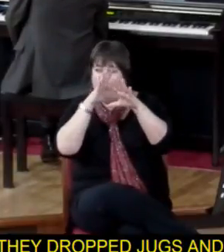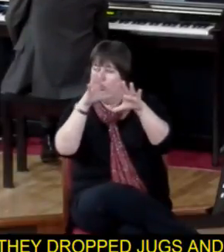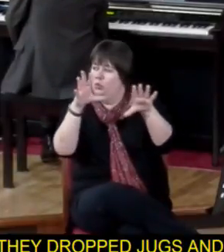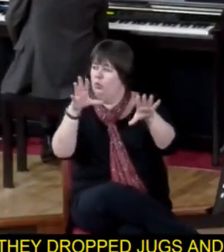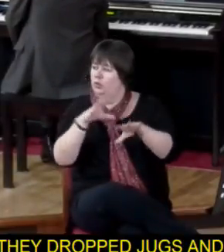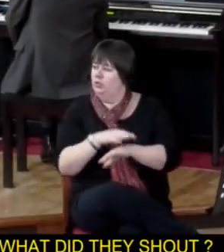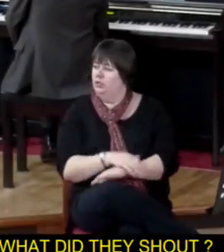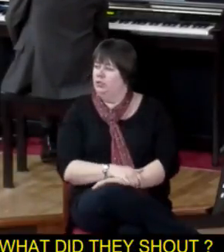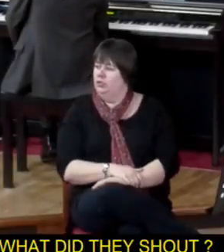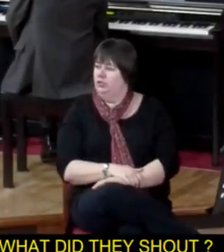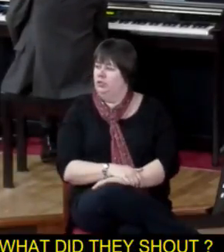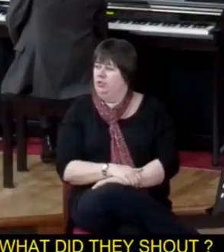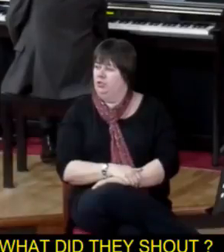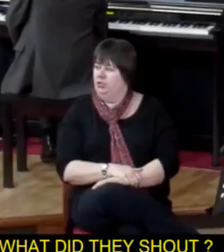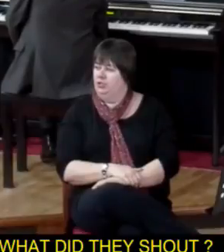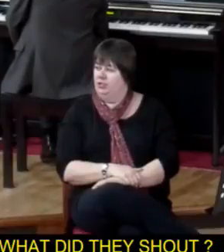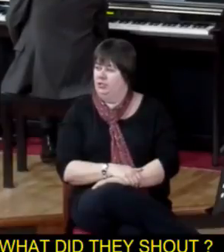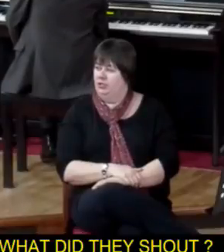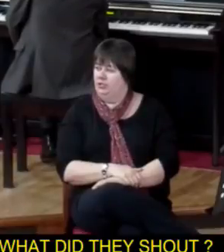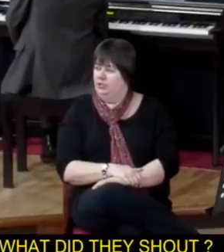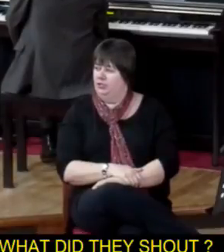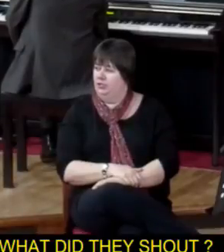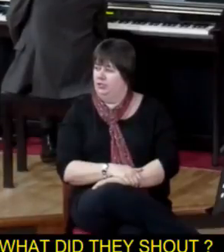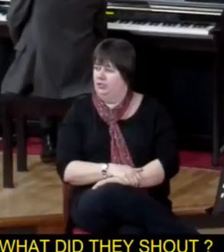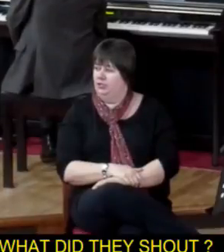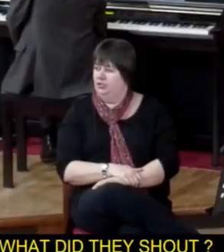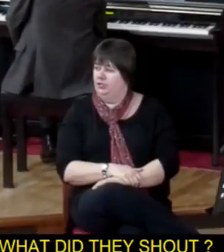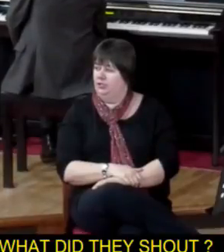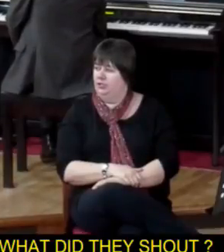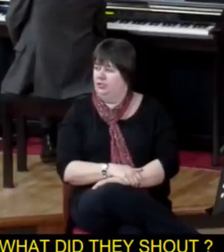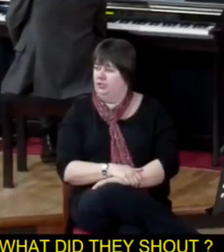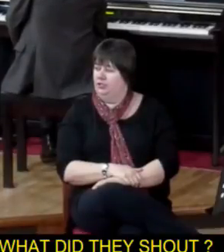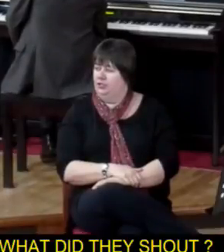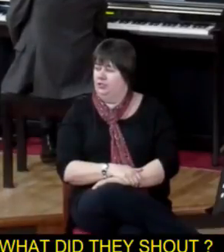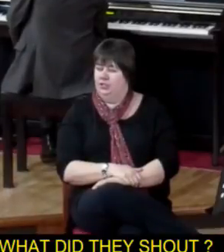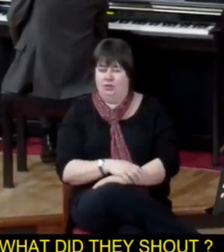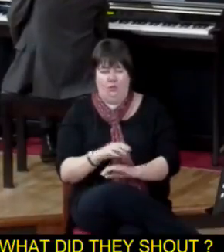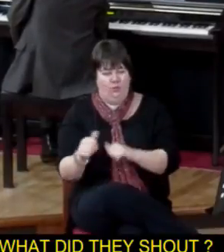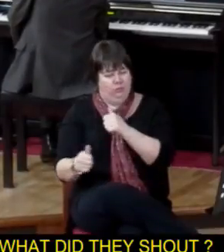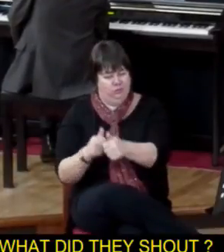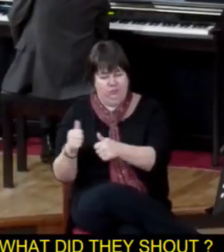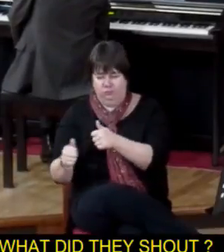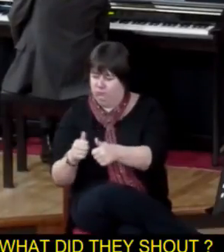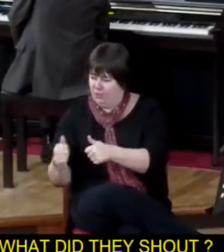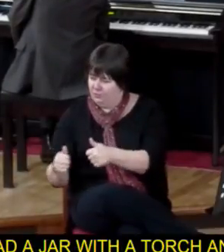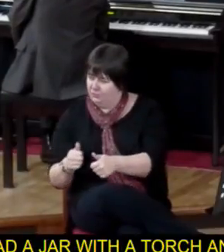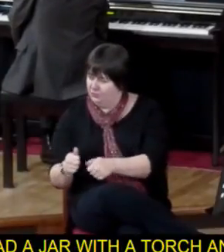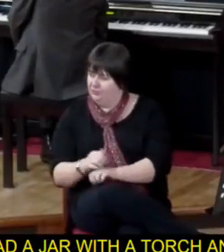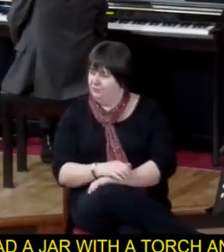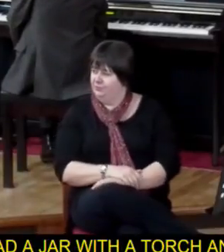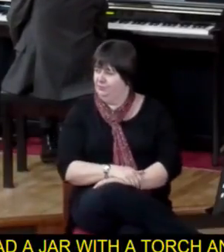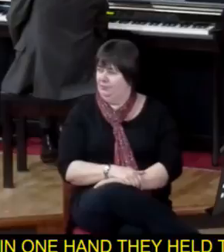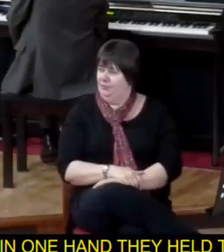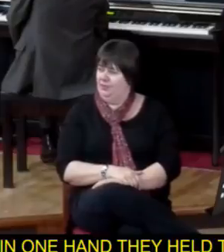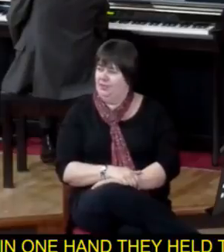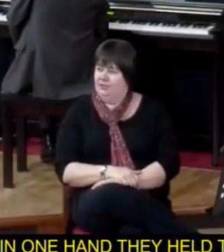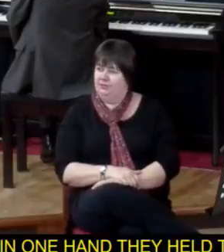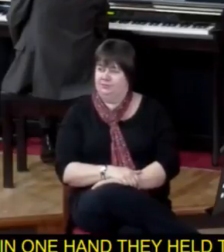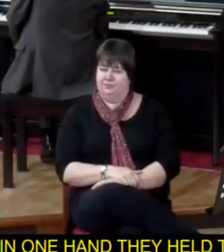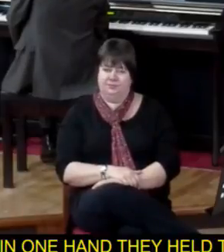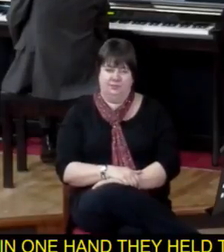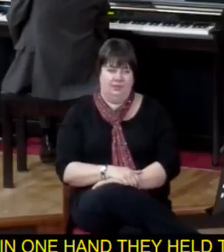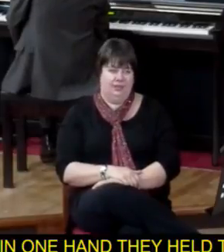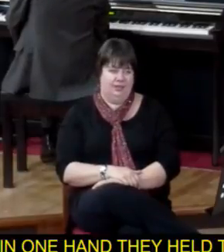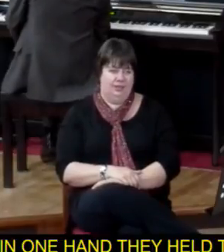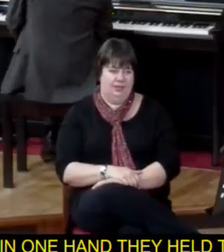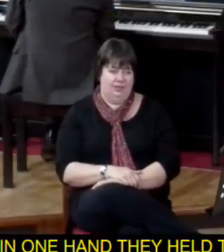Blow your trumpet. Well done, Luke. Well done. Well done, Samuel. Can't get to the rest of you. You're all blowing your trumpets. Well